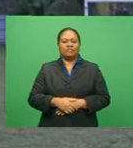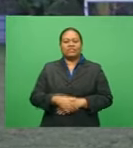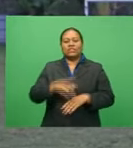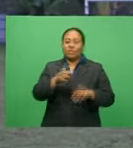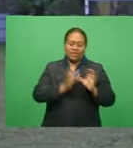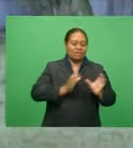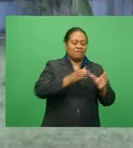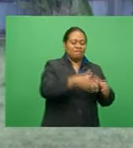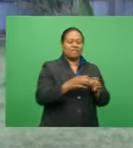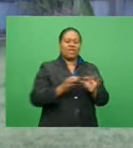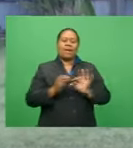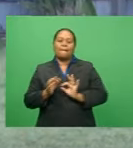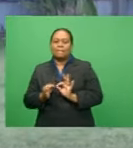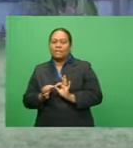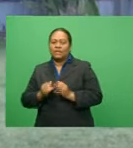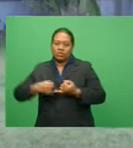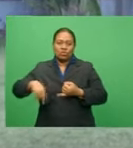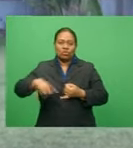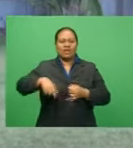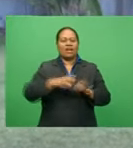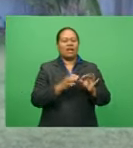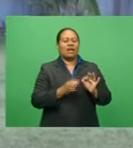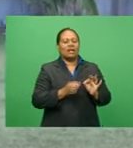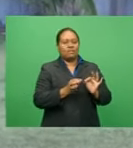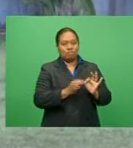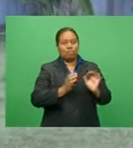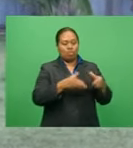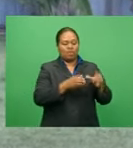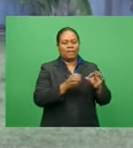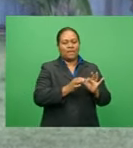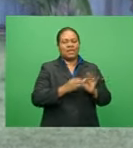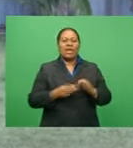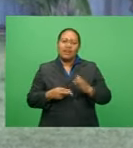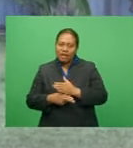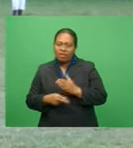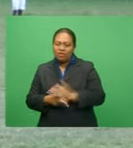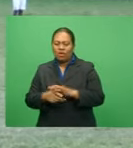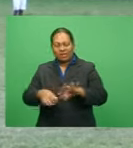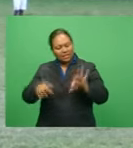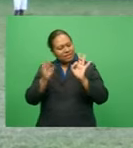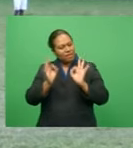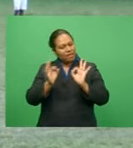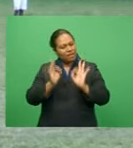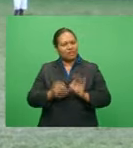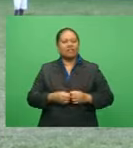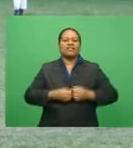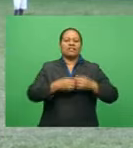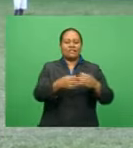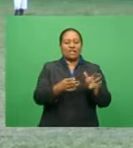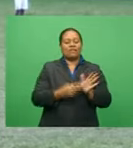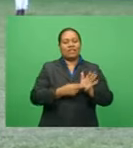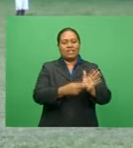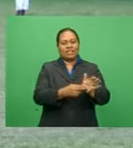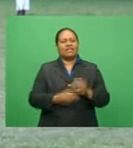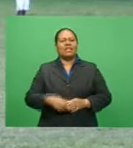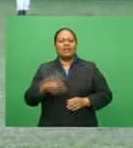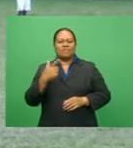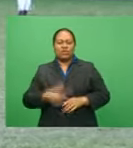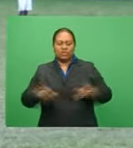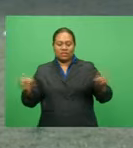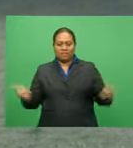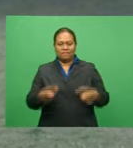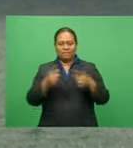B alongside Suva, Lautoka and Navua. A perfect start is what the Jet Setters are aiming for, as the